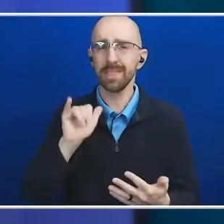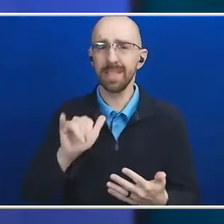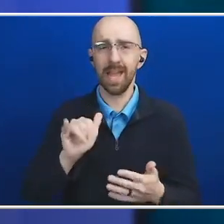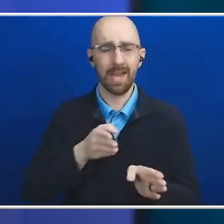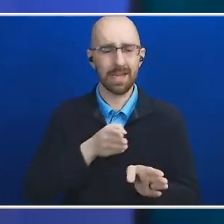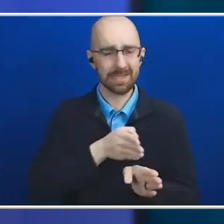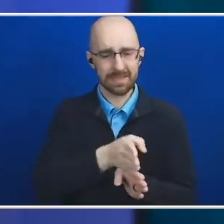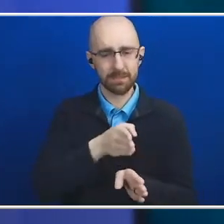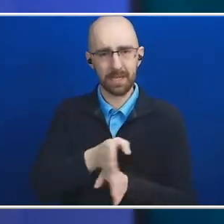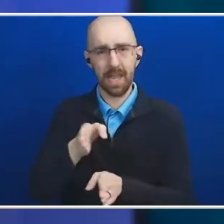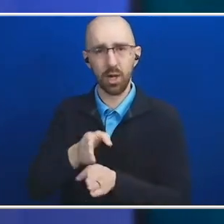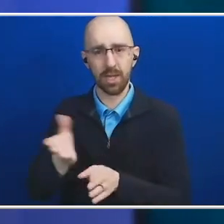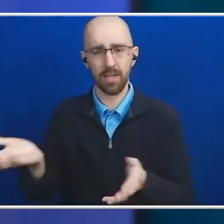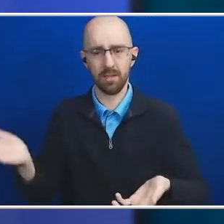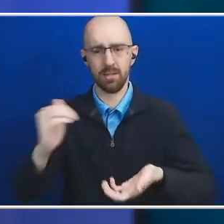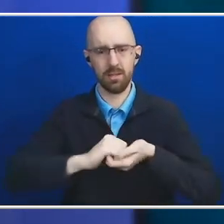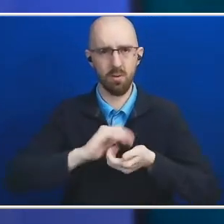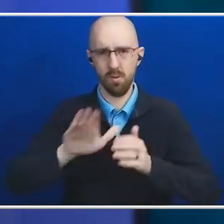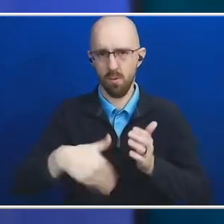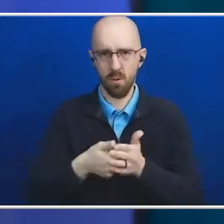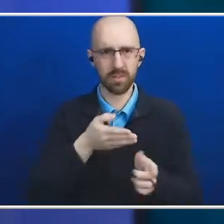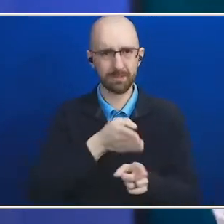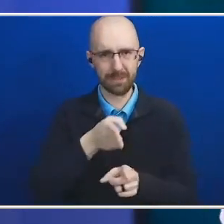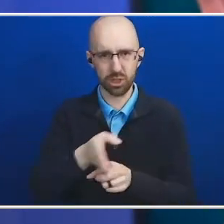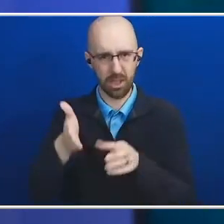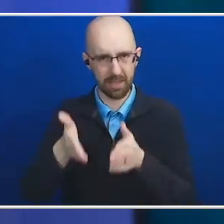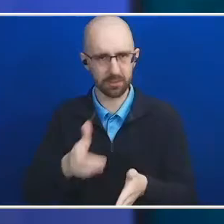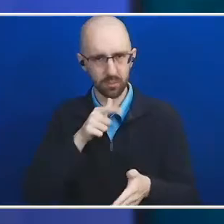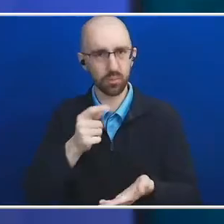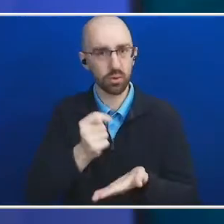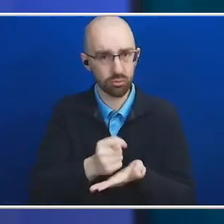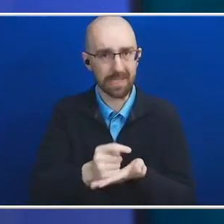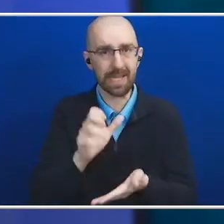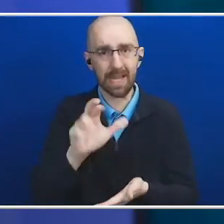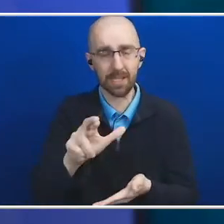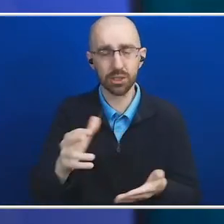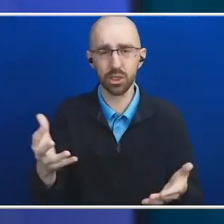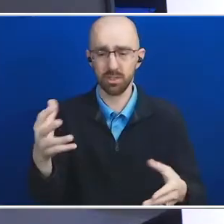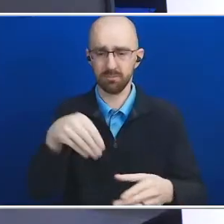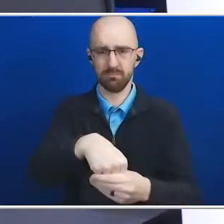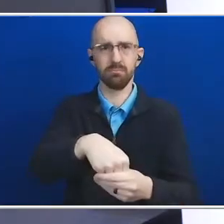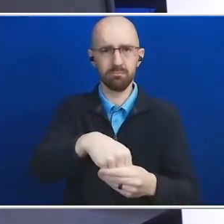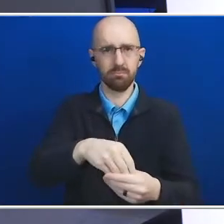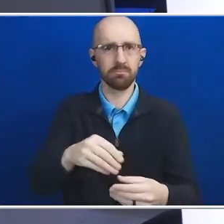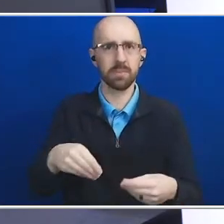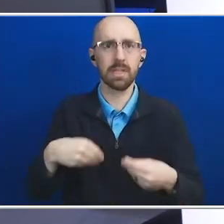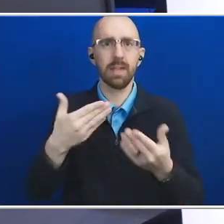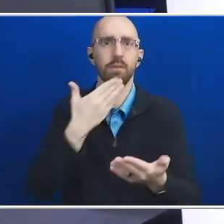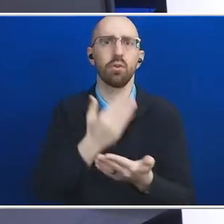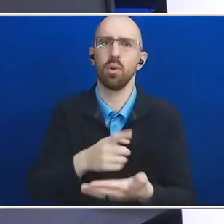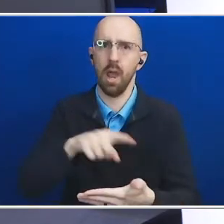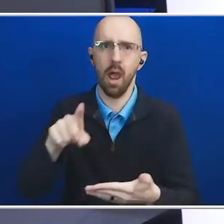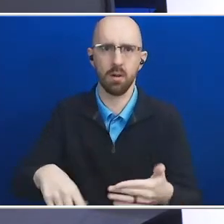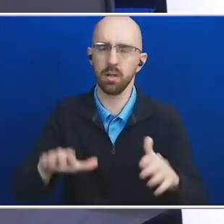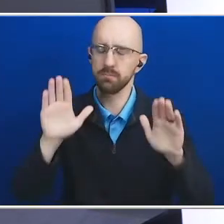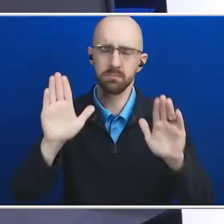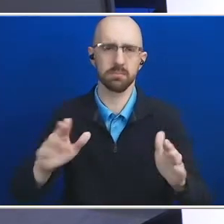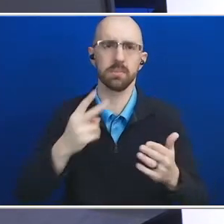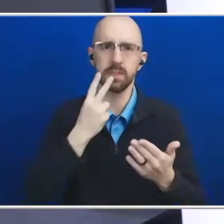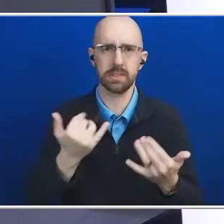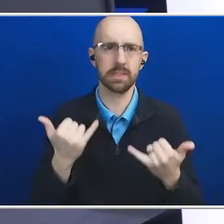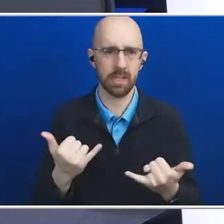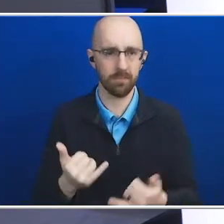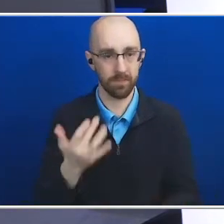of all the specialists that treat breast cancer that give us the phenomenal outcomes that we see today. Which is, I guess, probably why you came here. Yes.